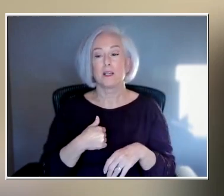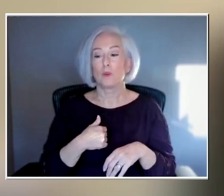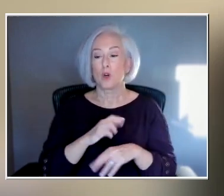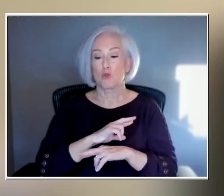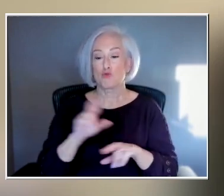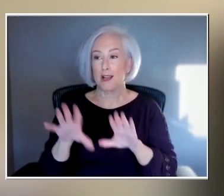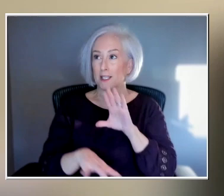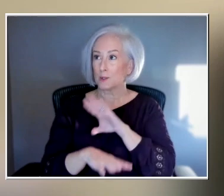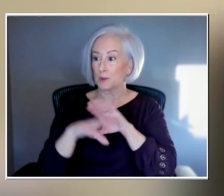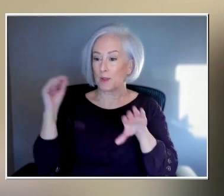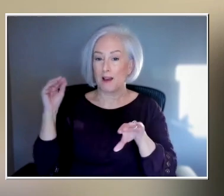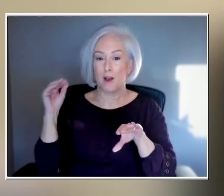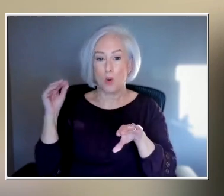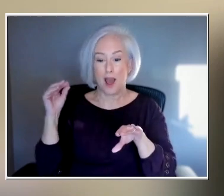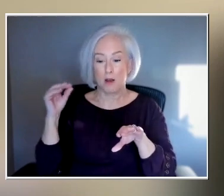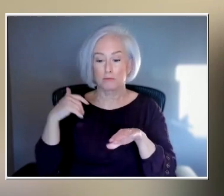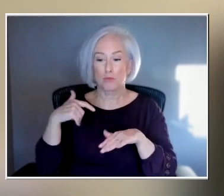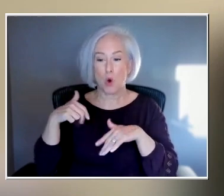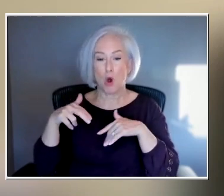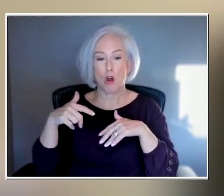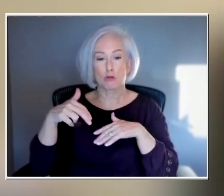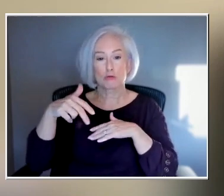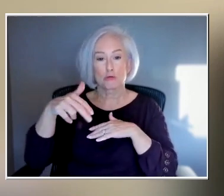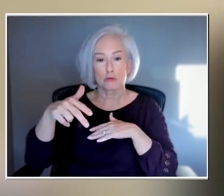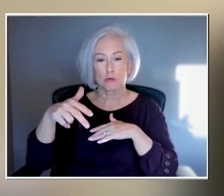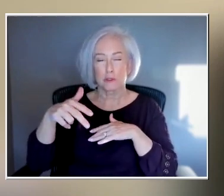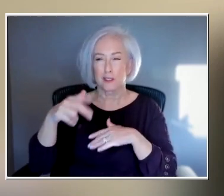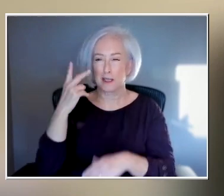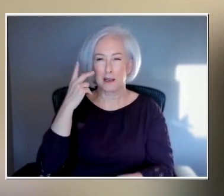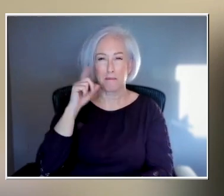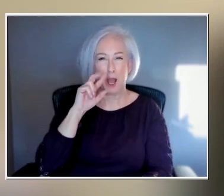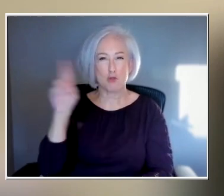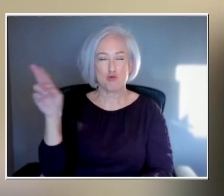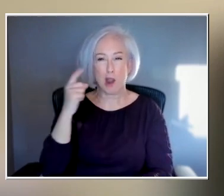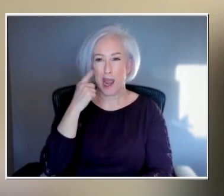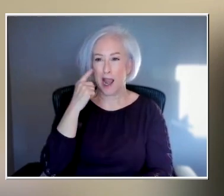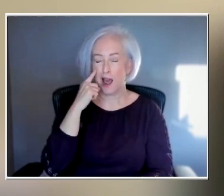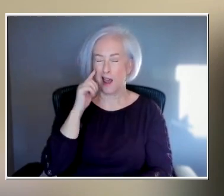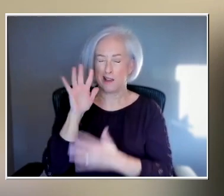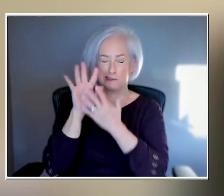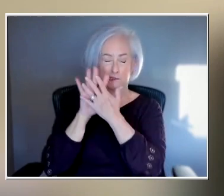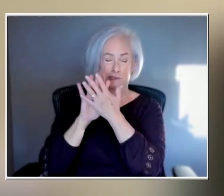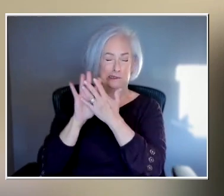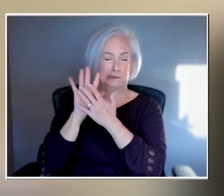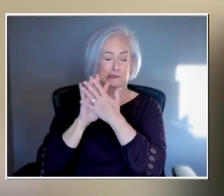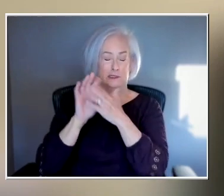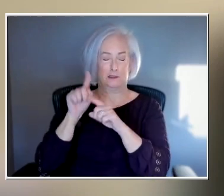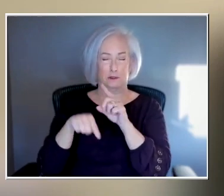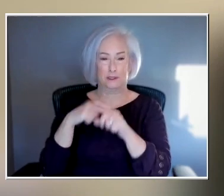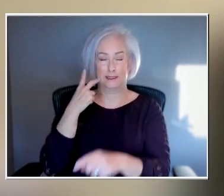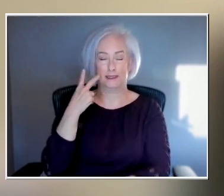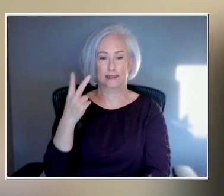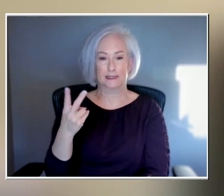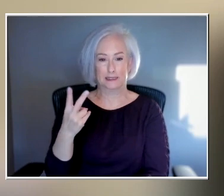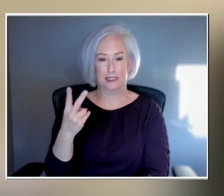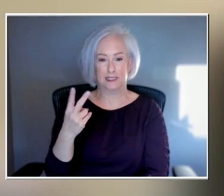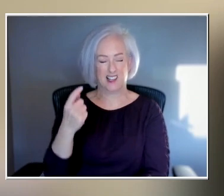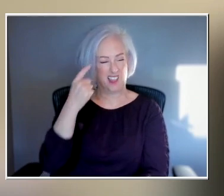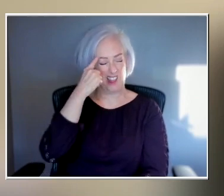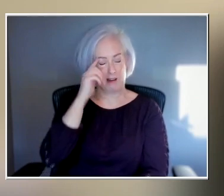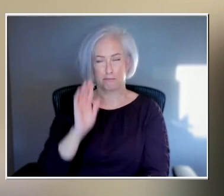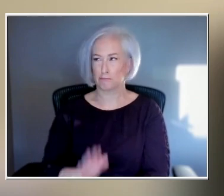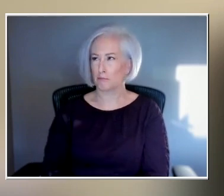I noticed that I couldn't see out of my right eye. It was completely blurry. I thought,